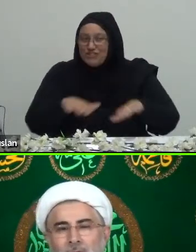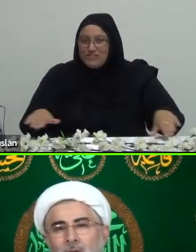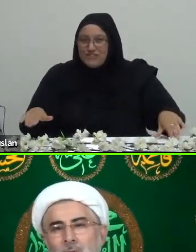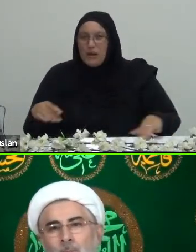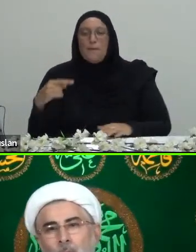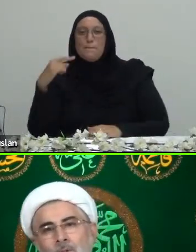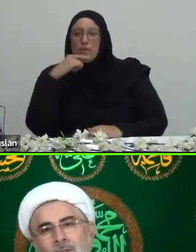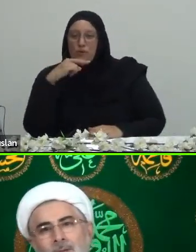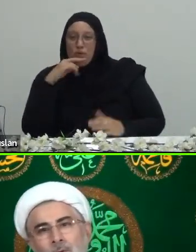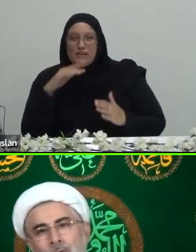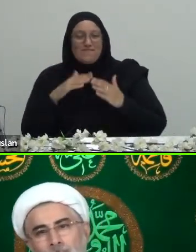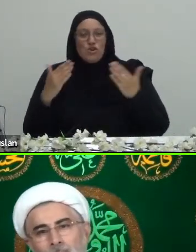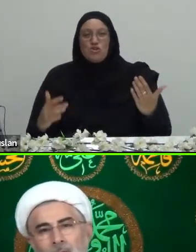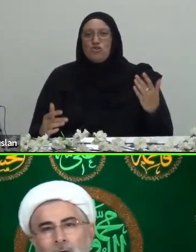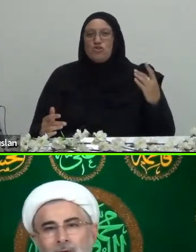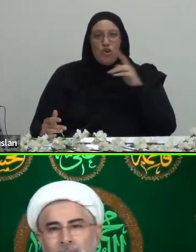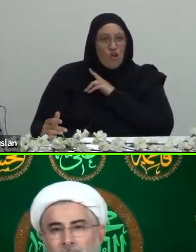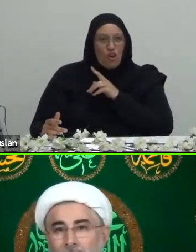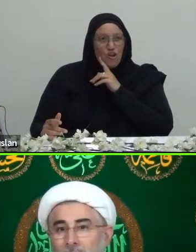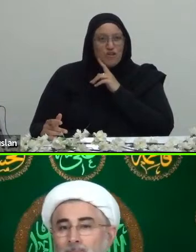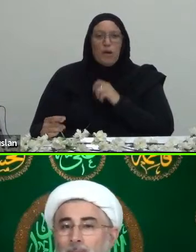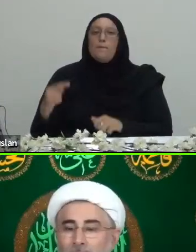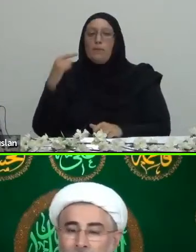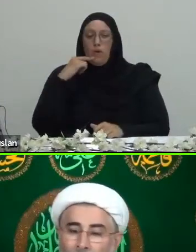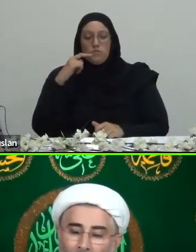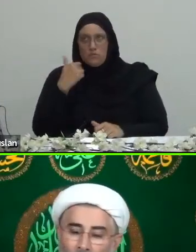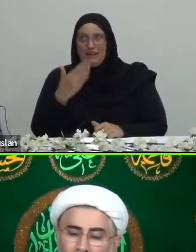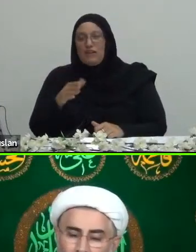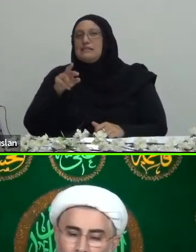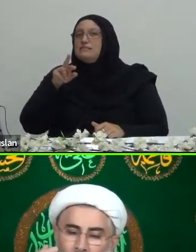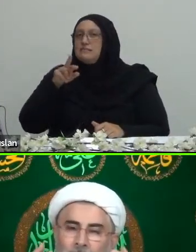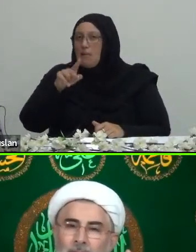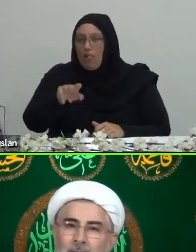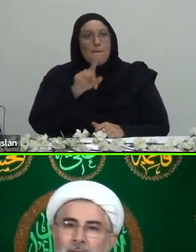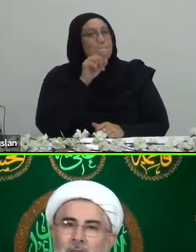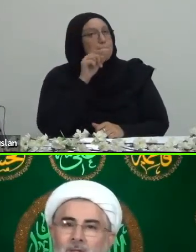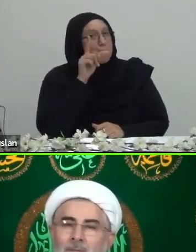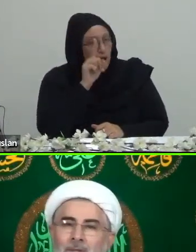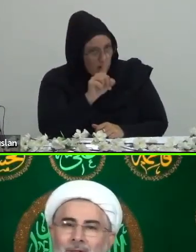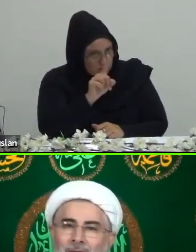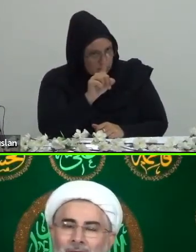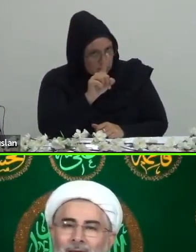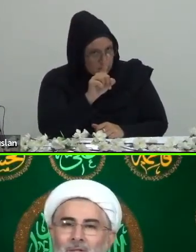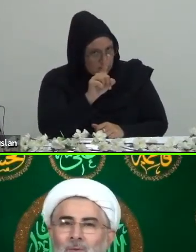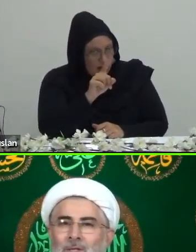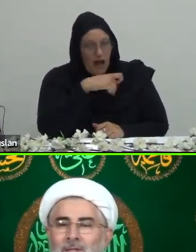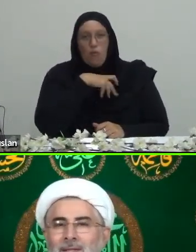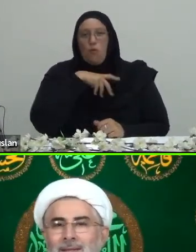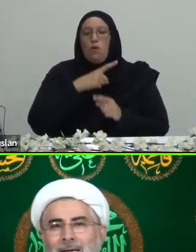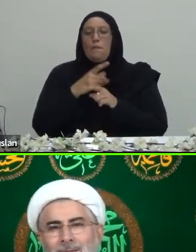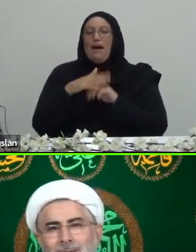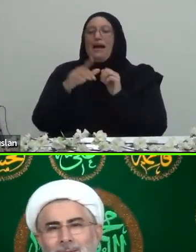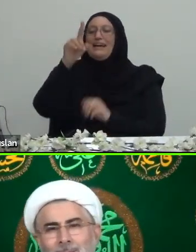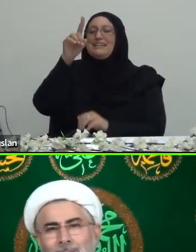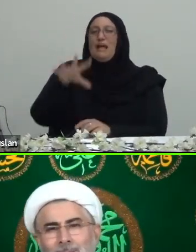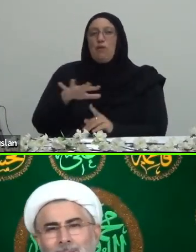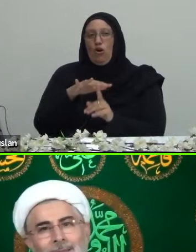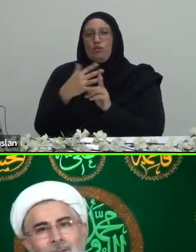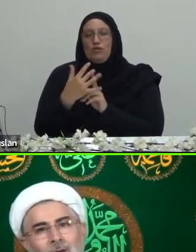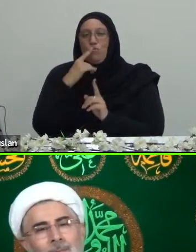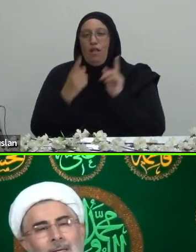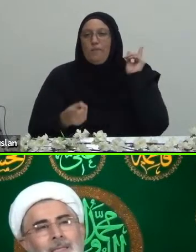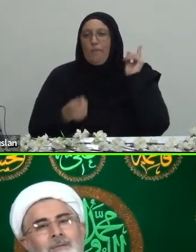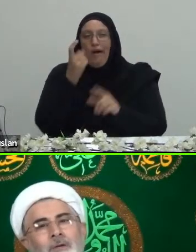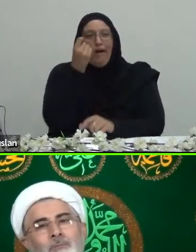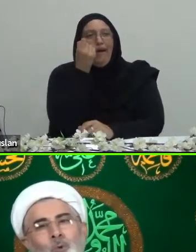versus girls, boys get double of the girls. But when you put it in the Islamic context, you will see that as a matter of